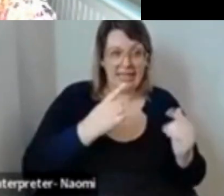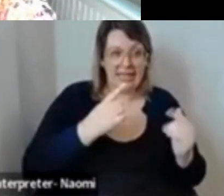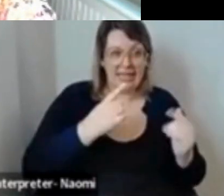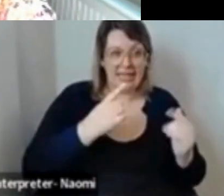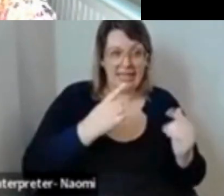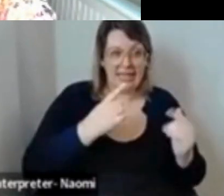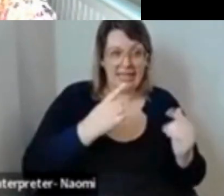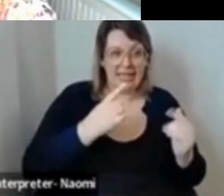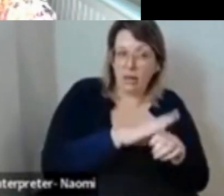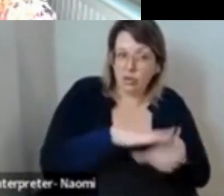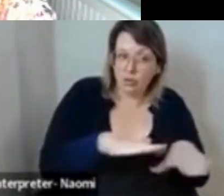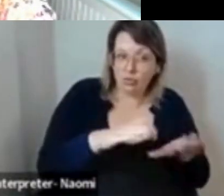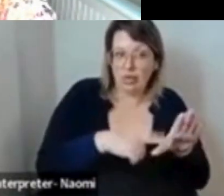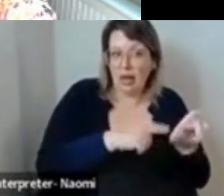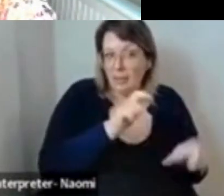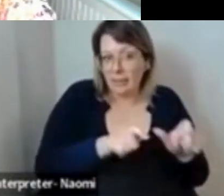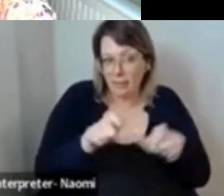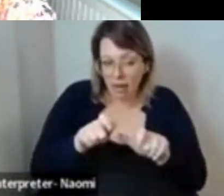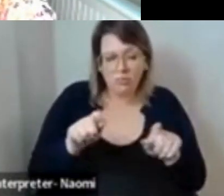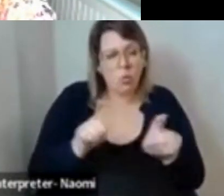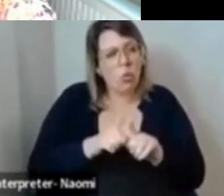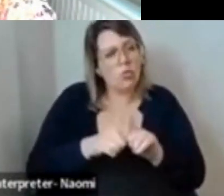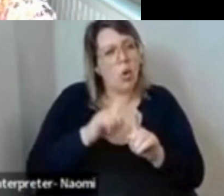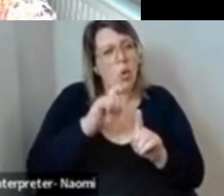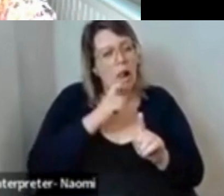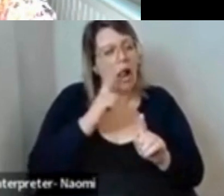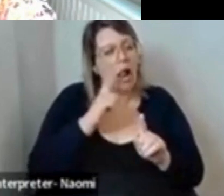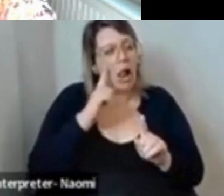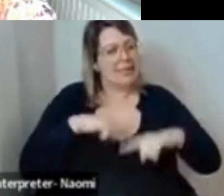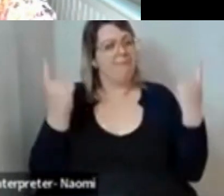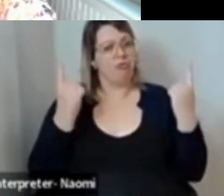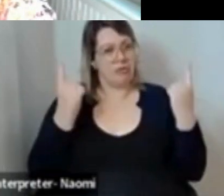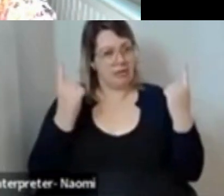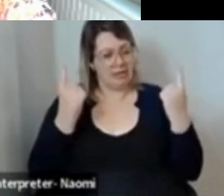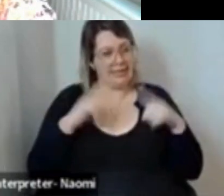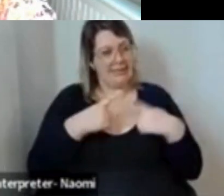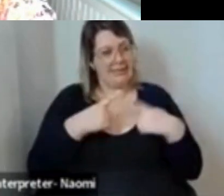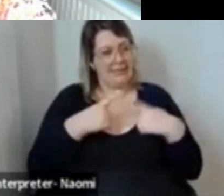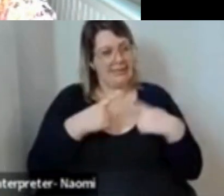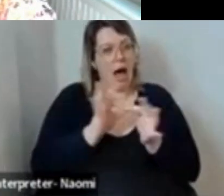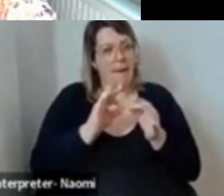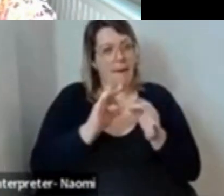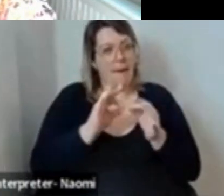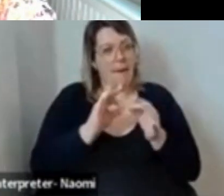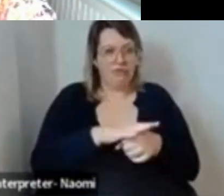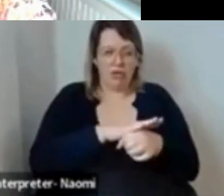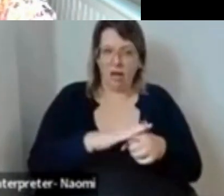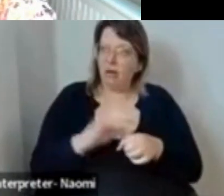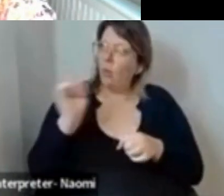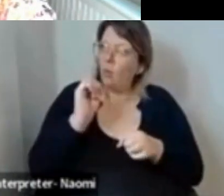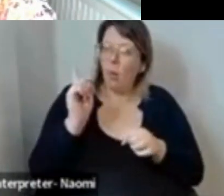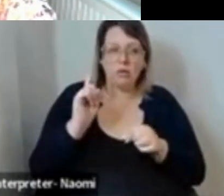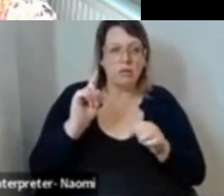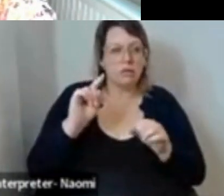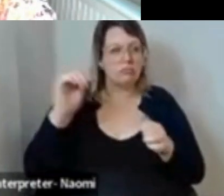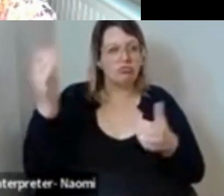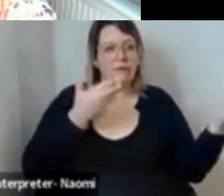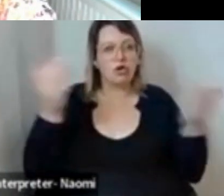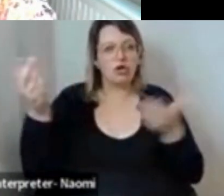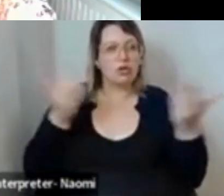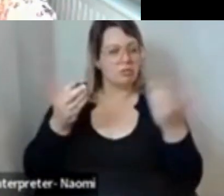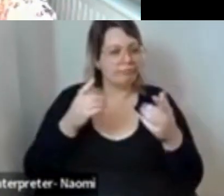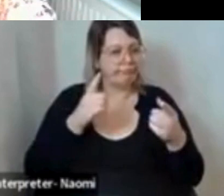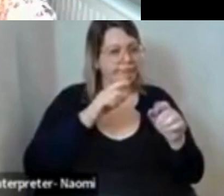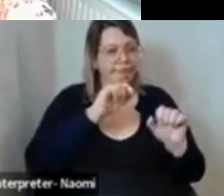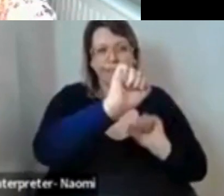schools, and that it will look very different across the individual hub area, what the provision might look like depending on those needs and which delivery